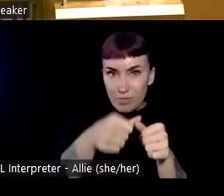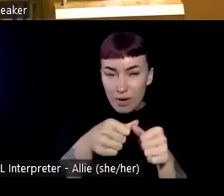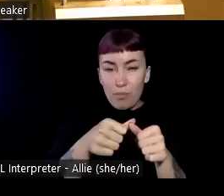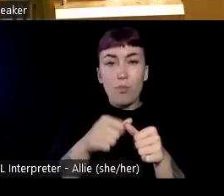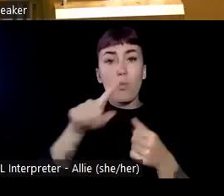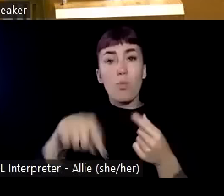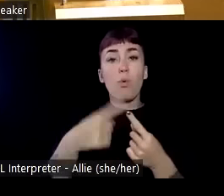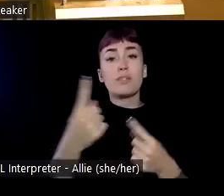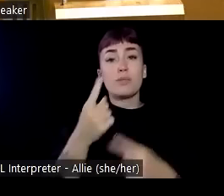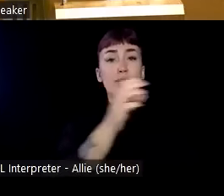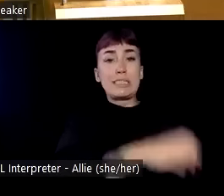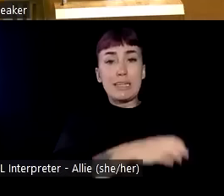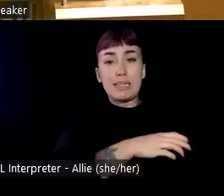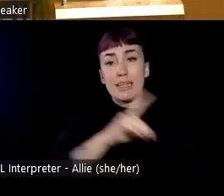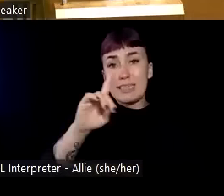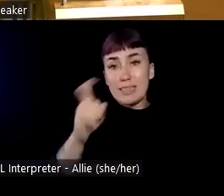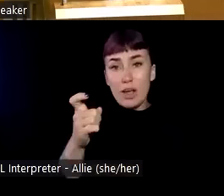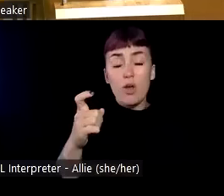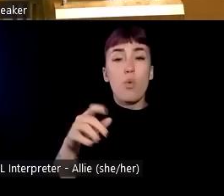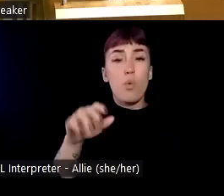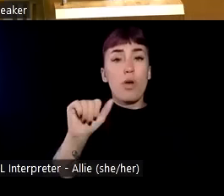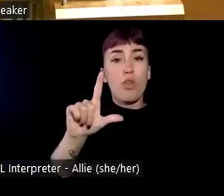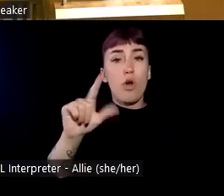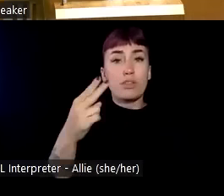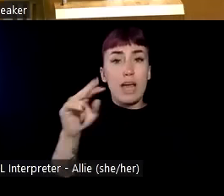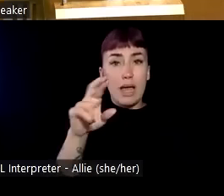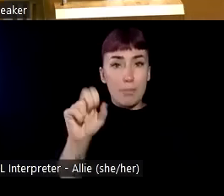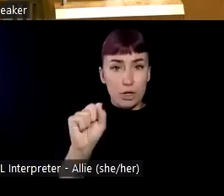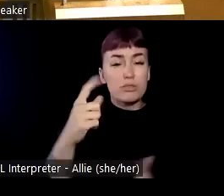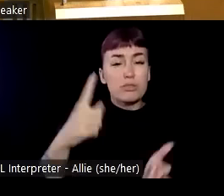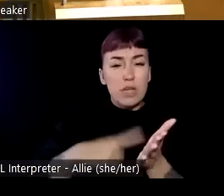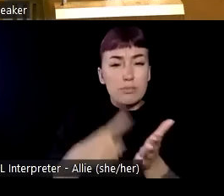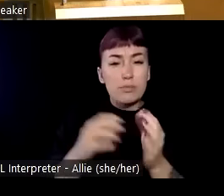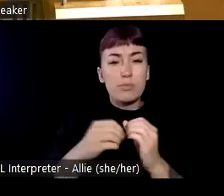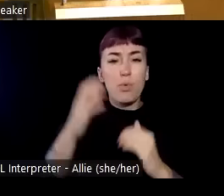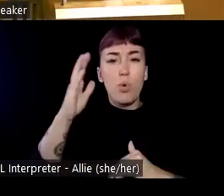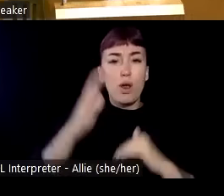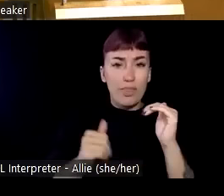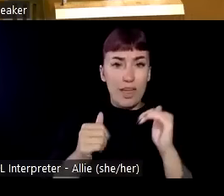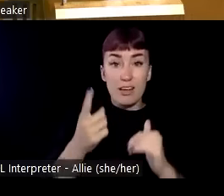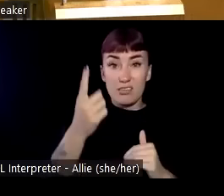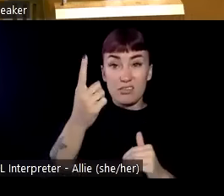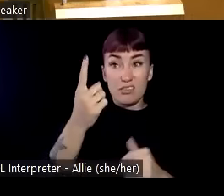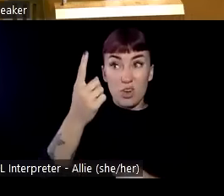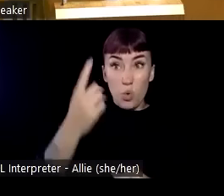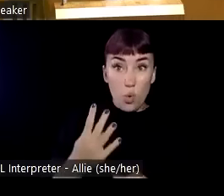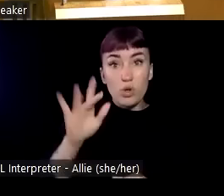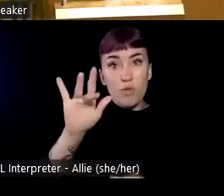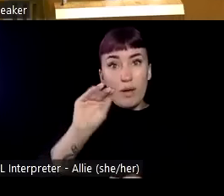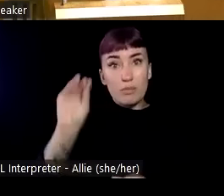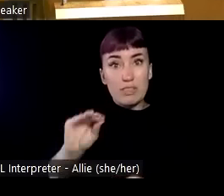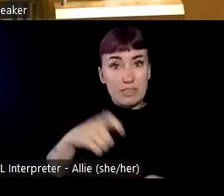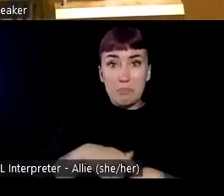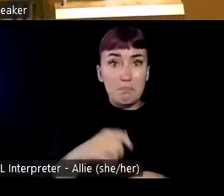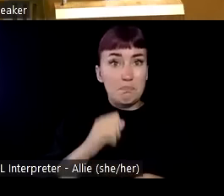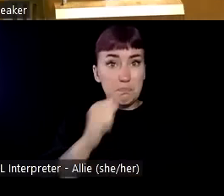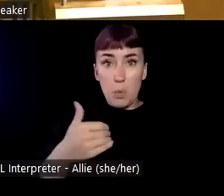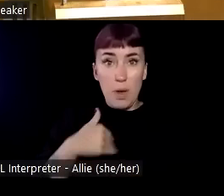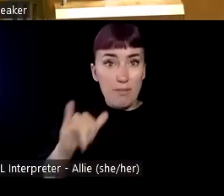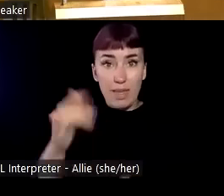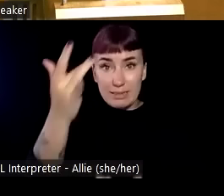is clinically diagnosed with Alzheimer's disease, sometimes more than a quarter of the time, they don't have that disease. And so when we look at why